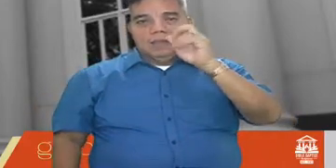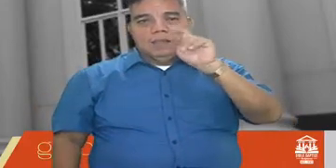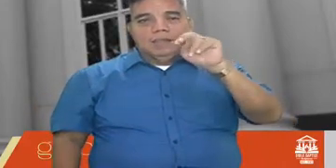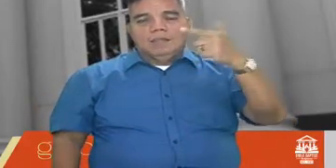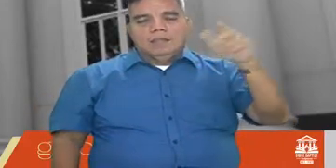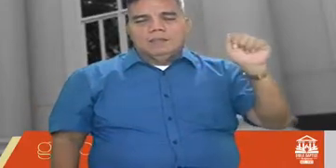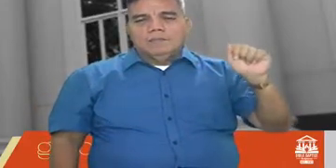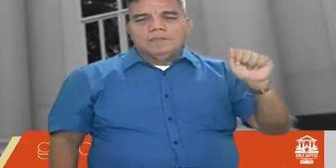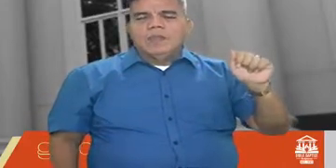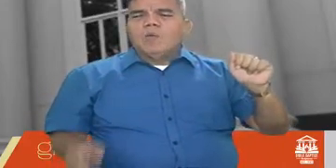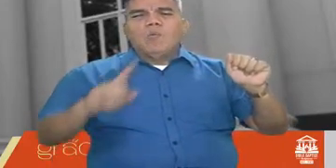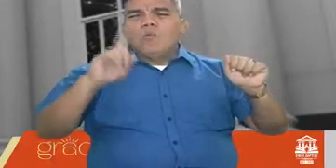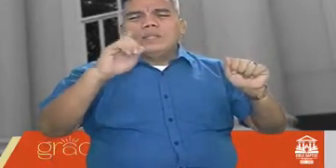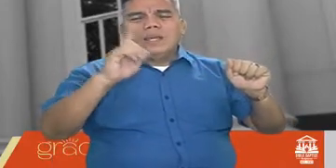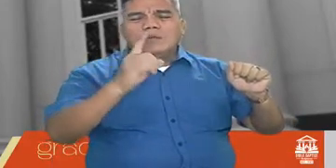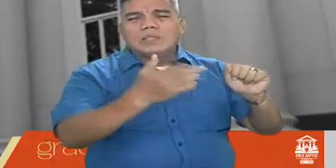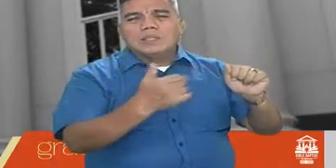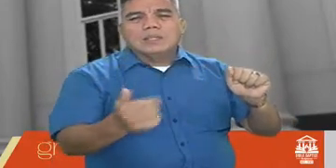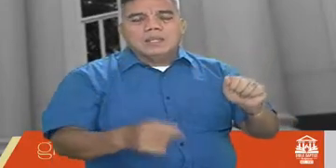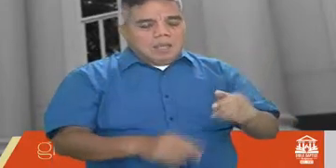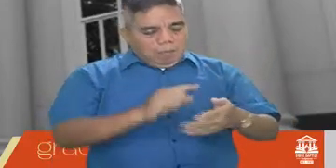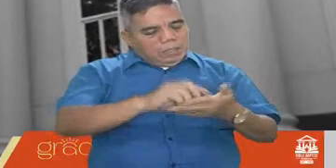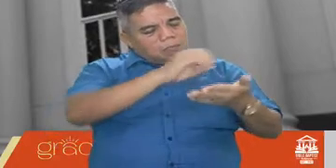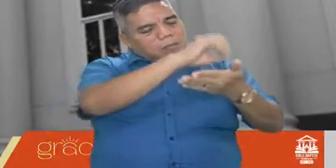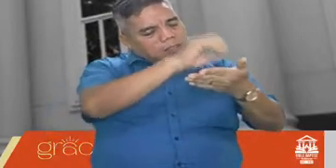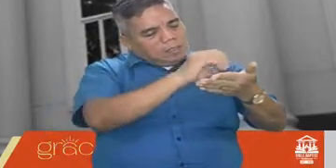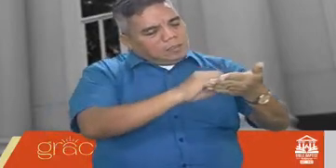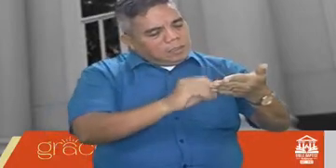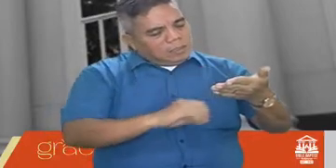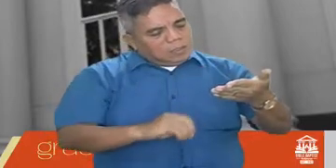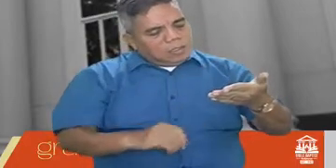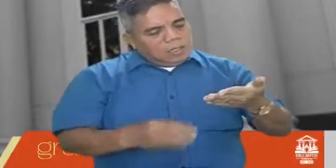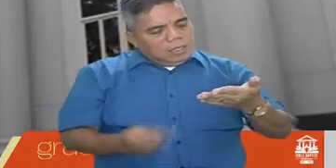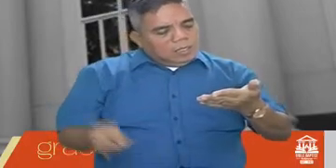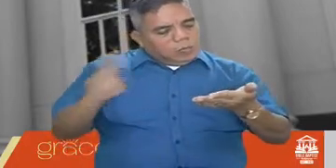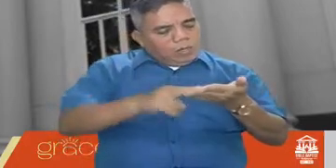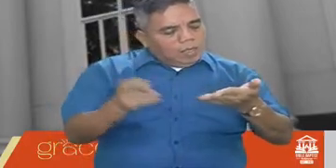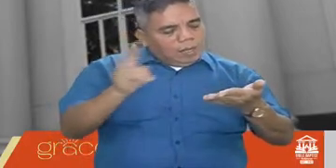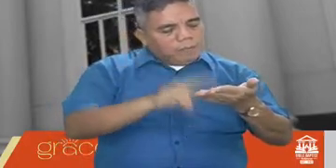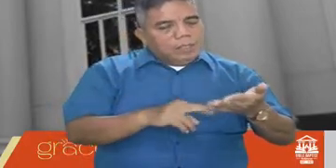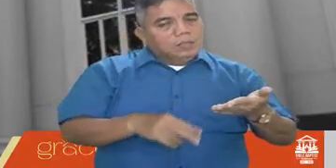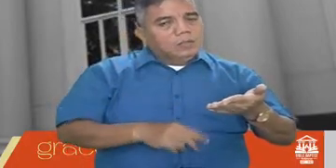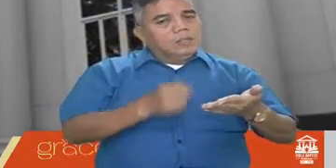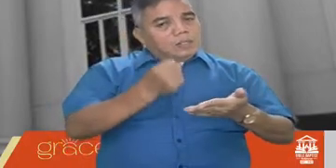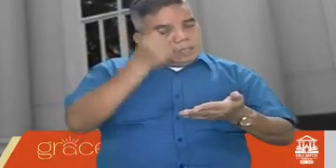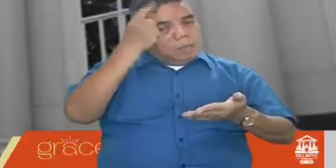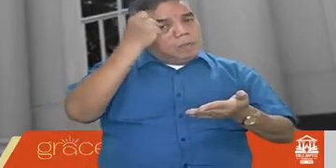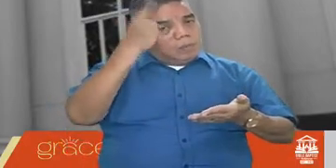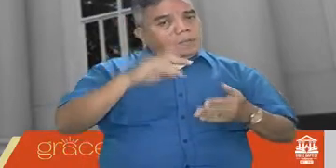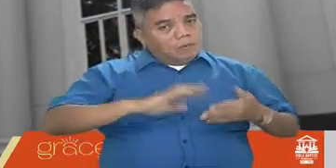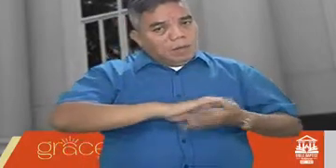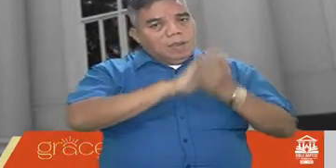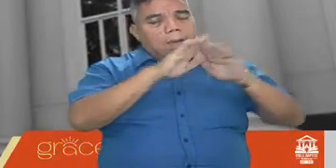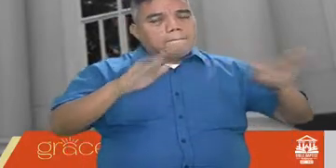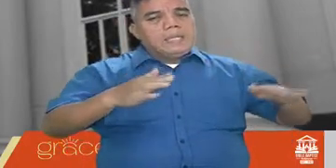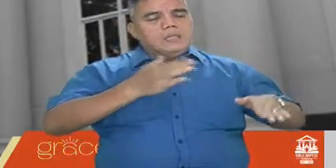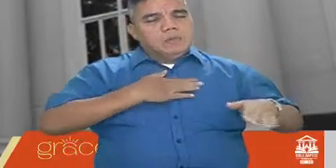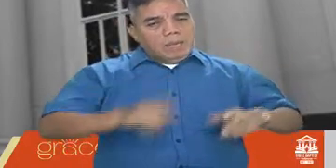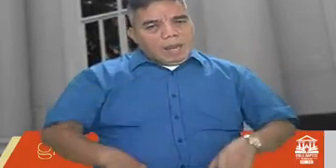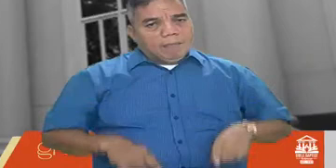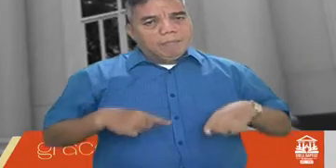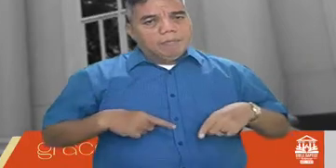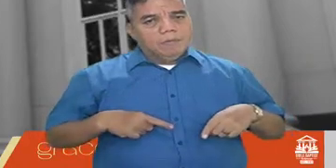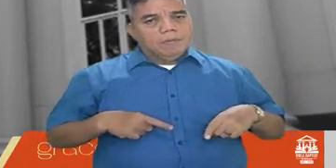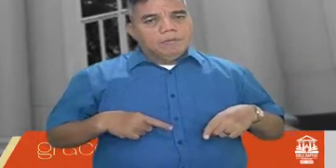akong ginalize may unsa may mga butang ug maglista kong mga butang that will contribute to the attainment of peace, that will make